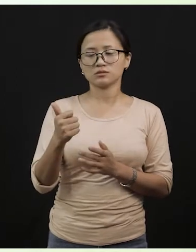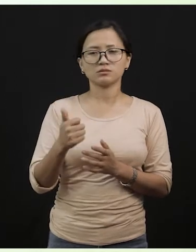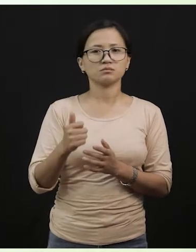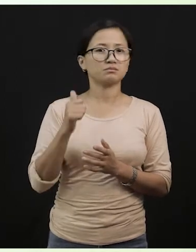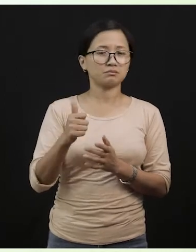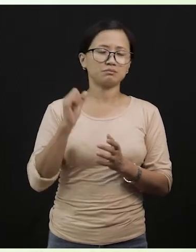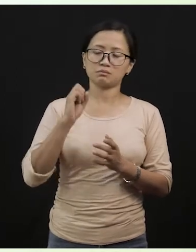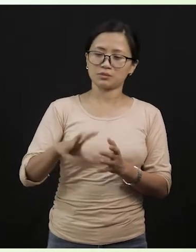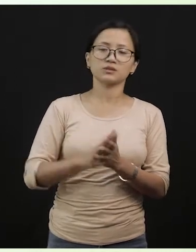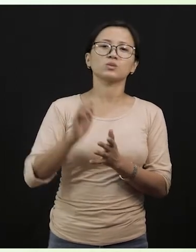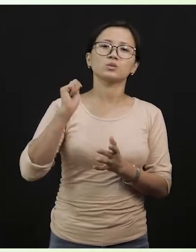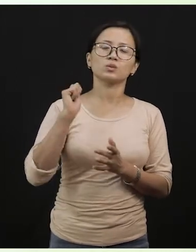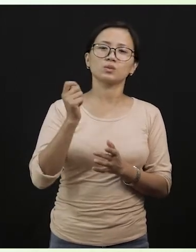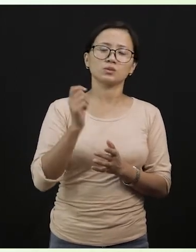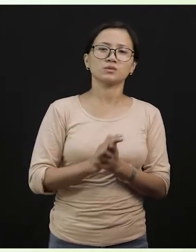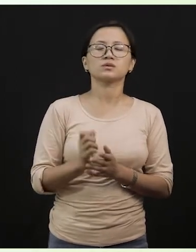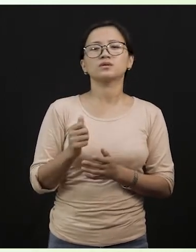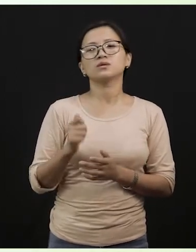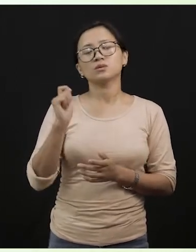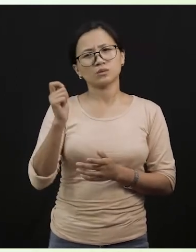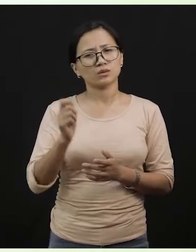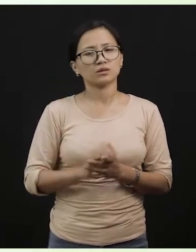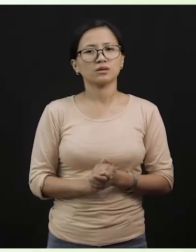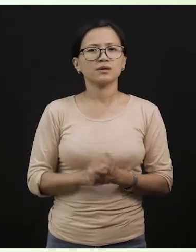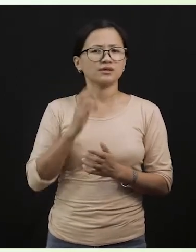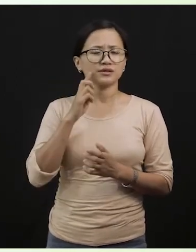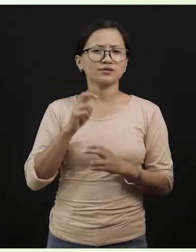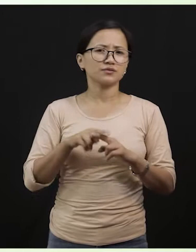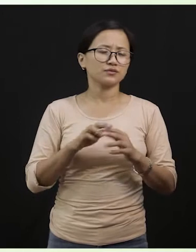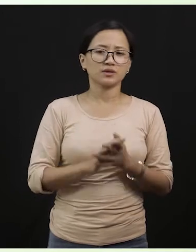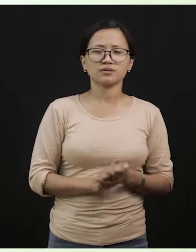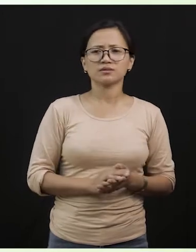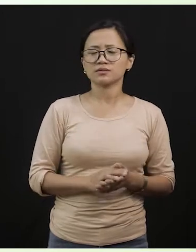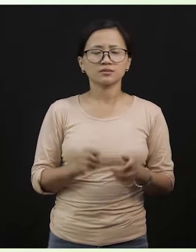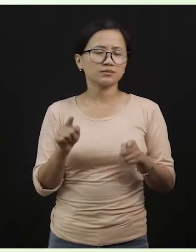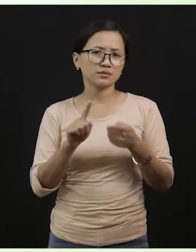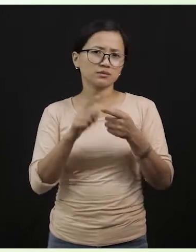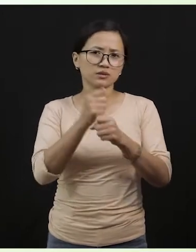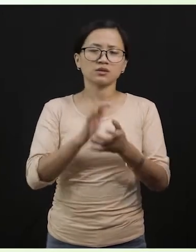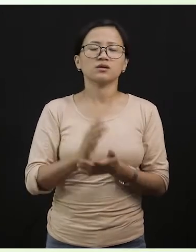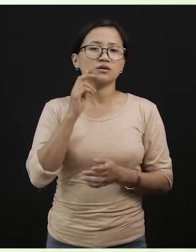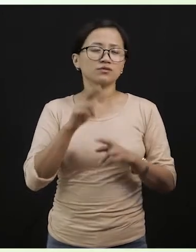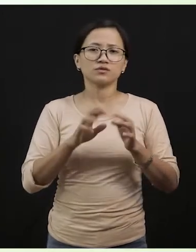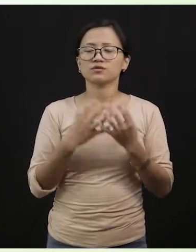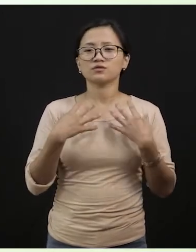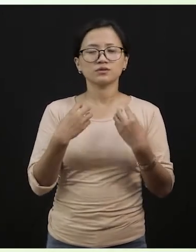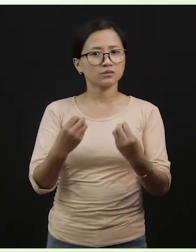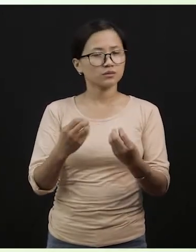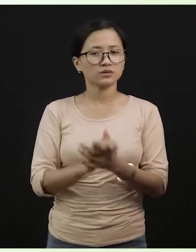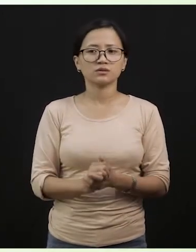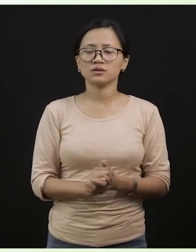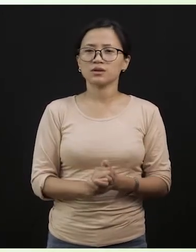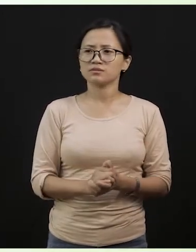give a pen or pencil to one of your friends because he or she forgot to bring his pencil to school, that is a